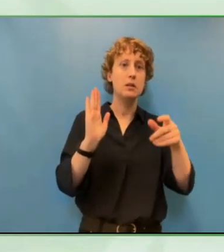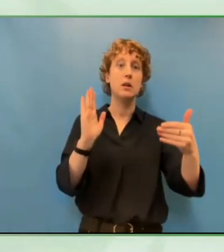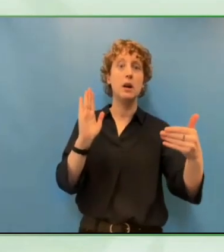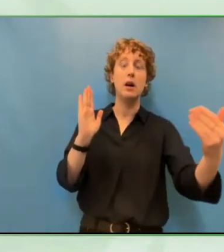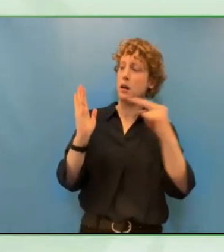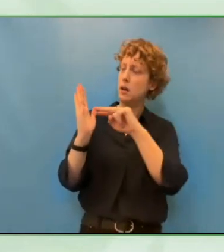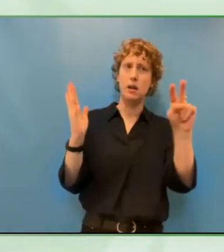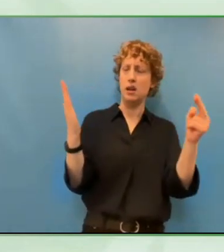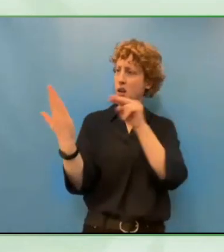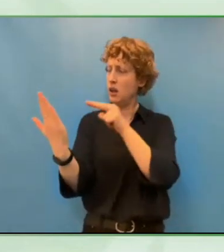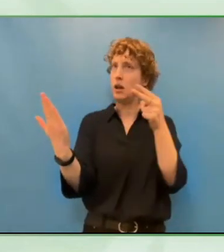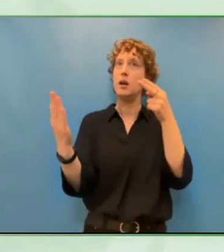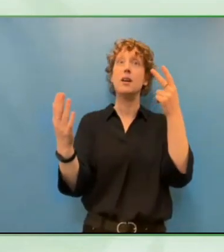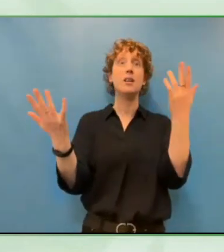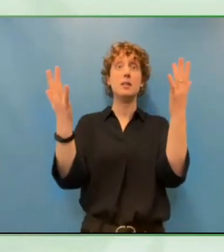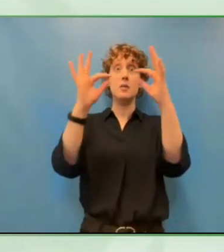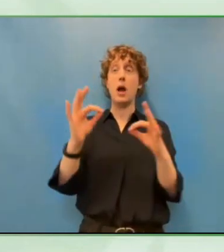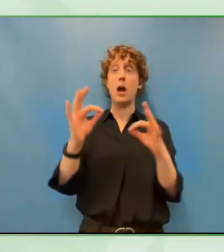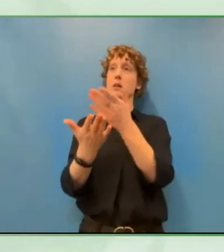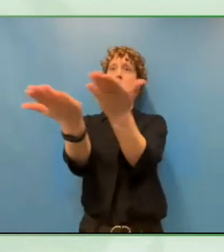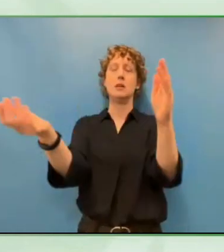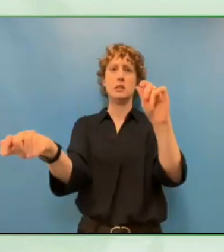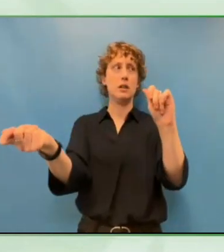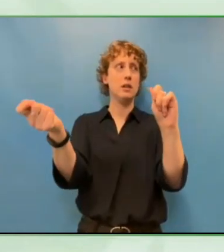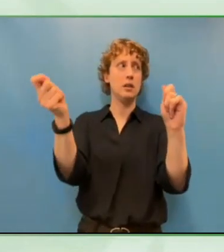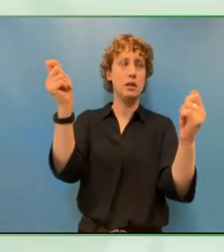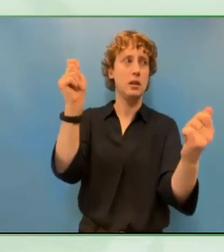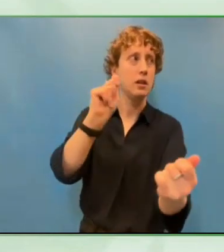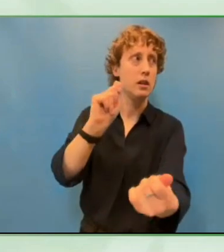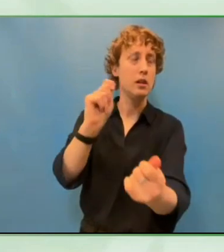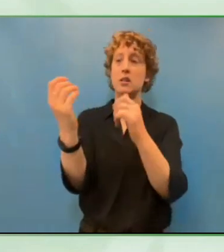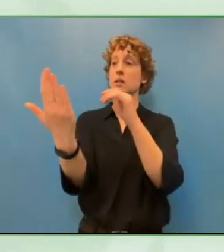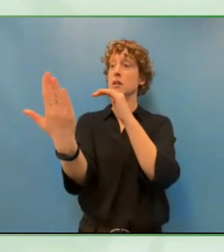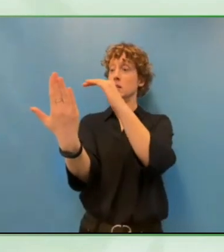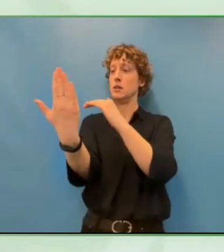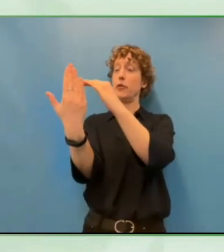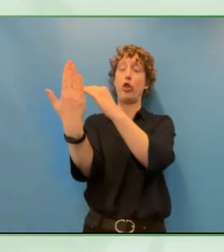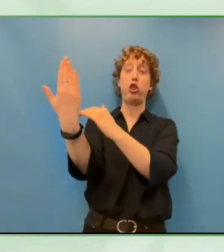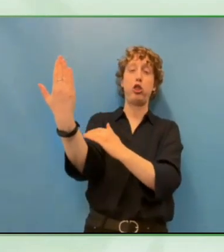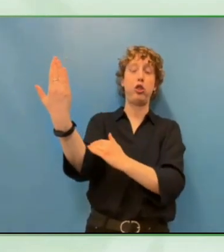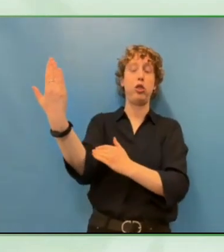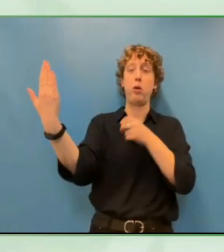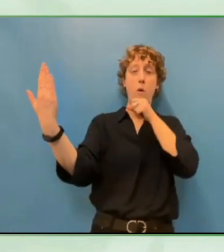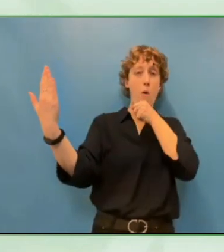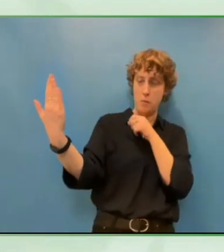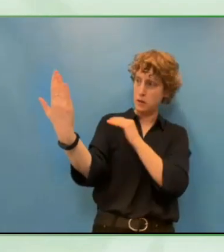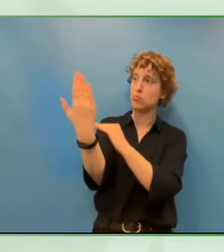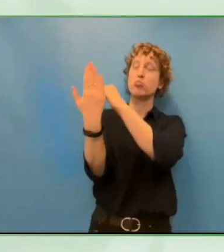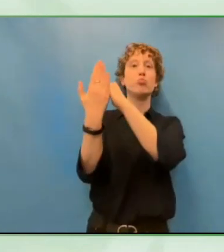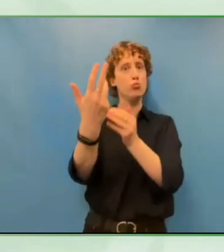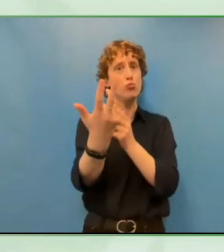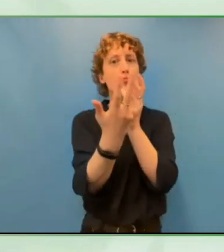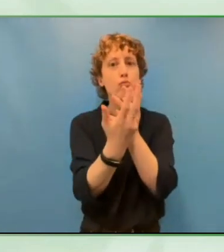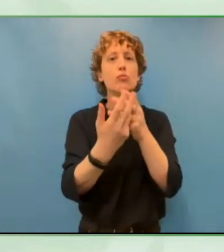see things changing. And I think that's one of the crucial things also. It's not just about being ready for crisis, but it's also